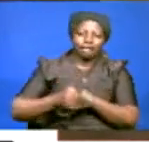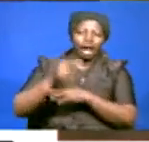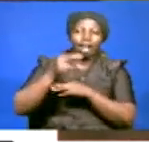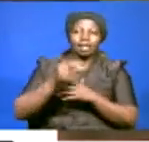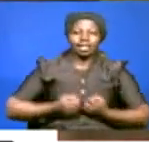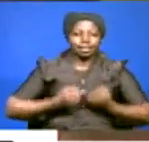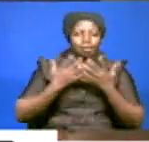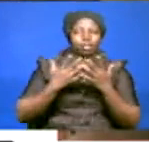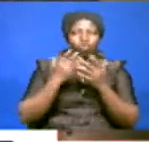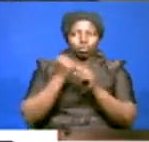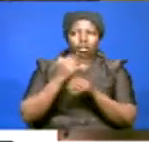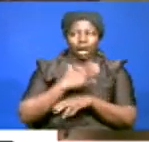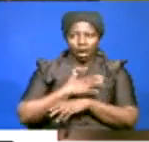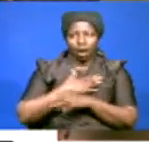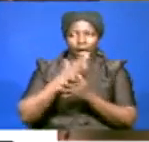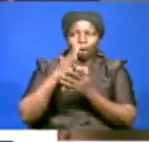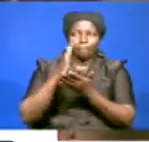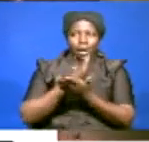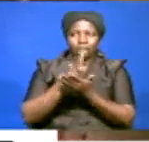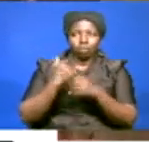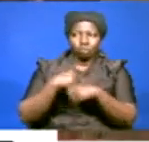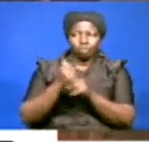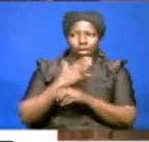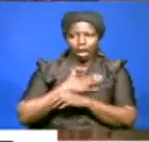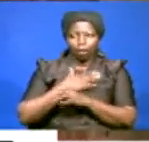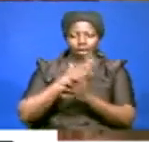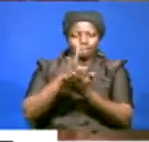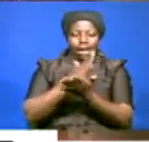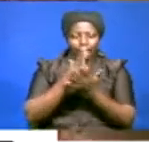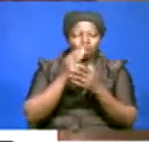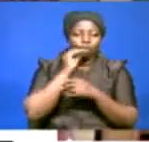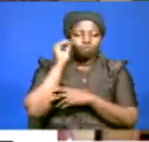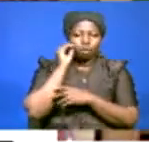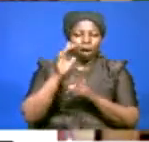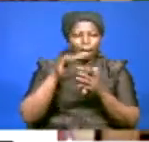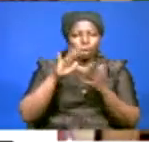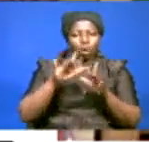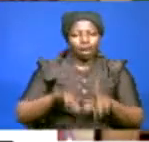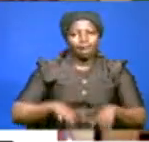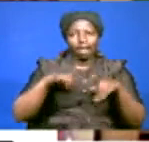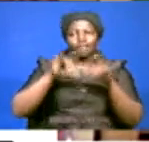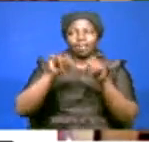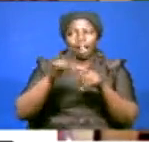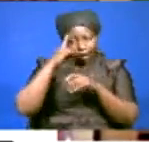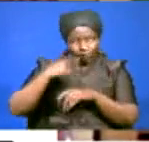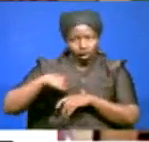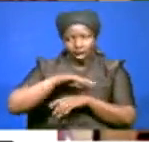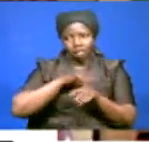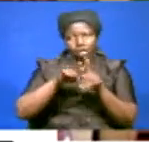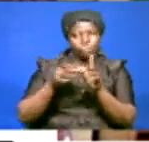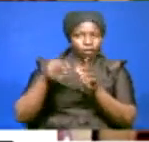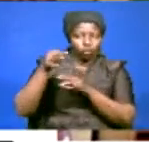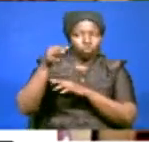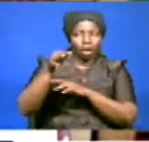to make our shared home more livable for us and for future generations. We have a generational obligation